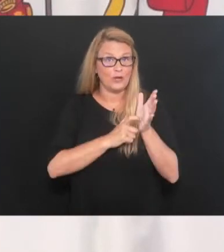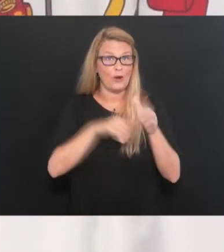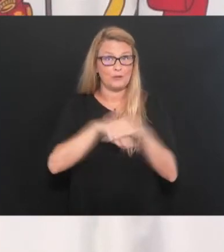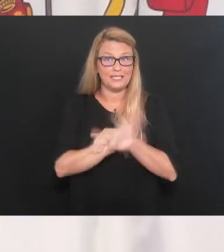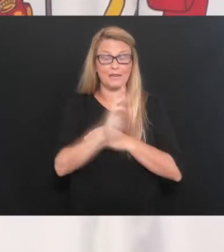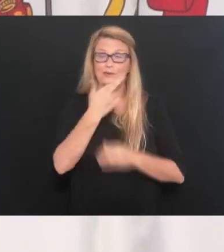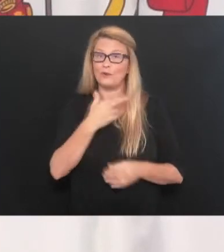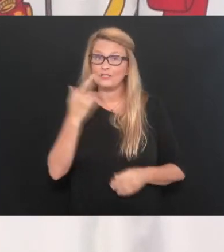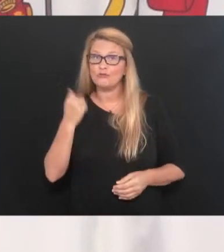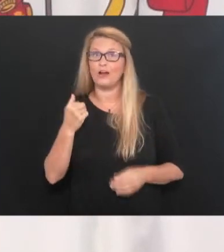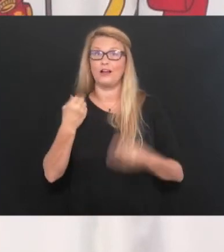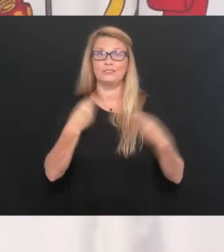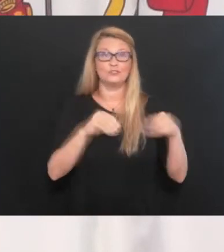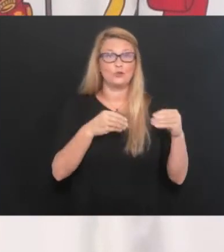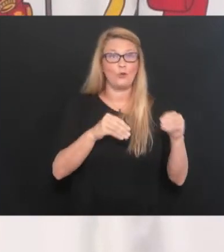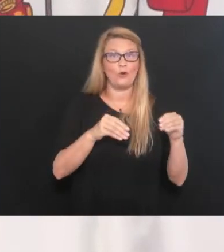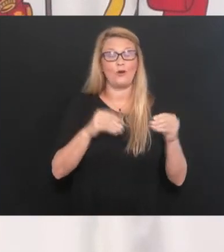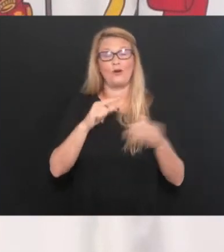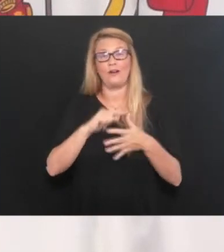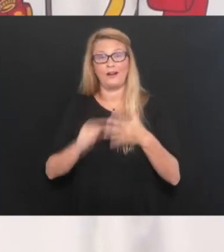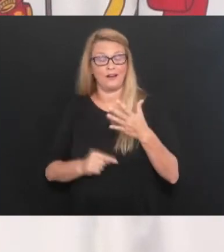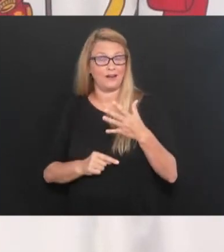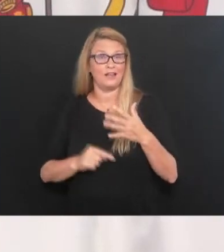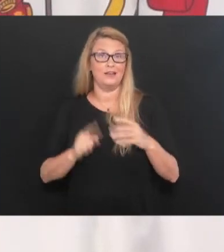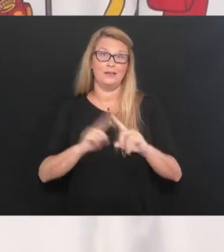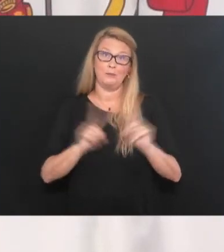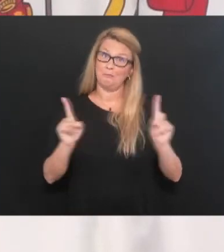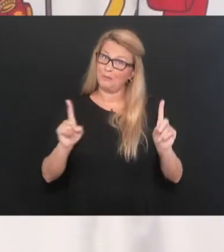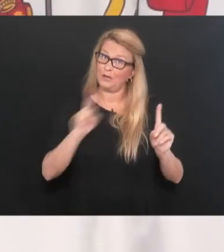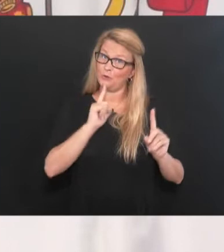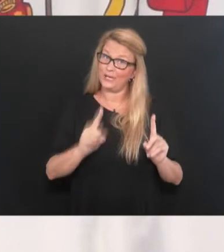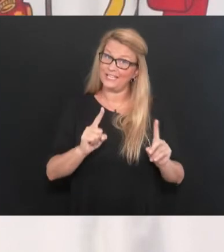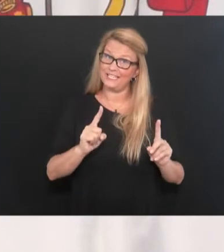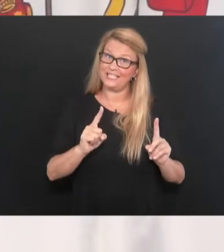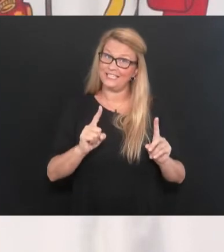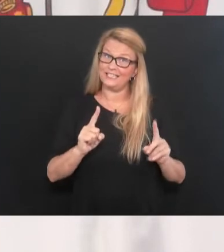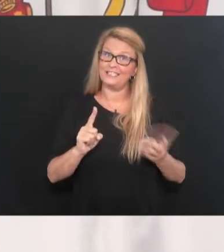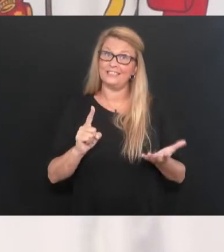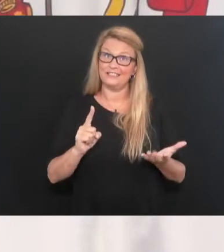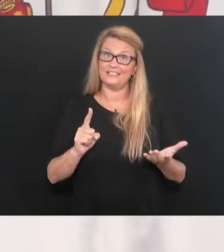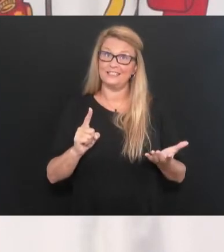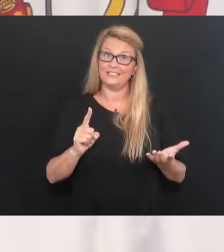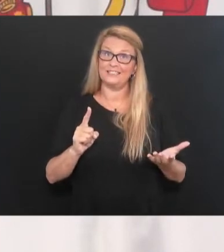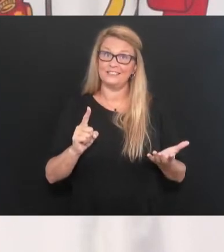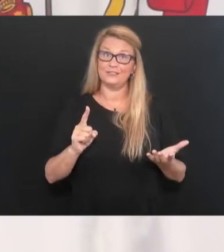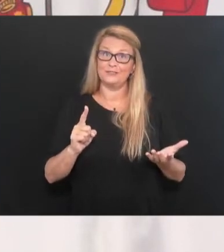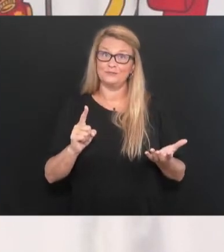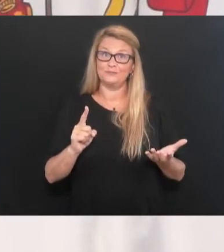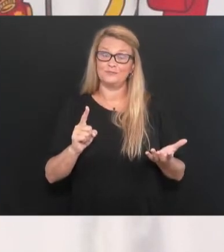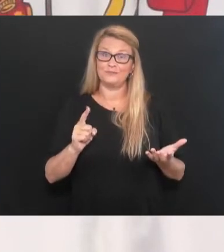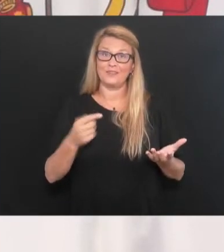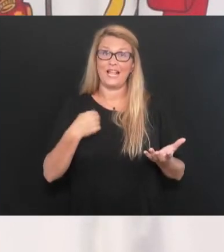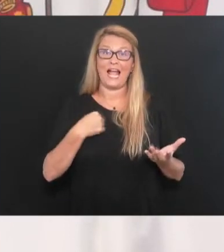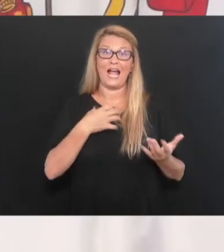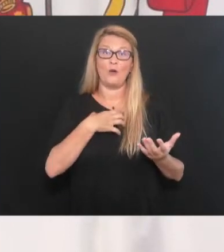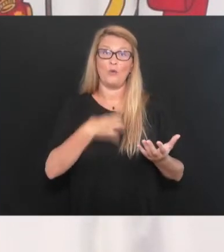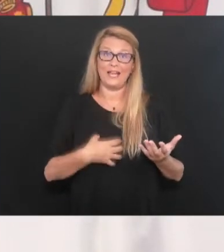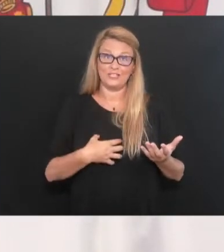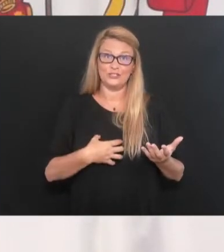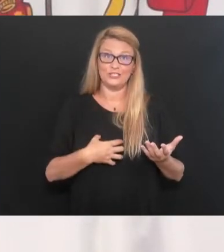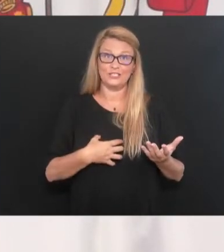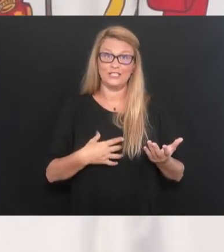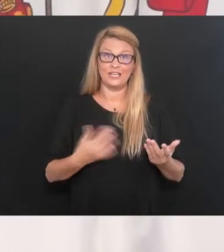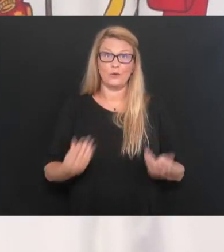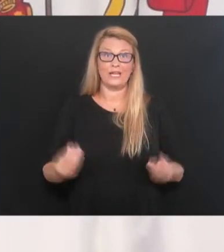into a restaurant or a store or whatever. But Mark, really and truly, at the end of the day, I just wish that we could get